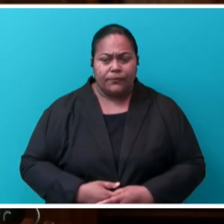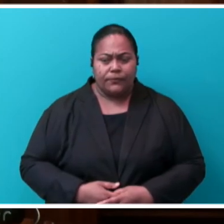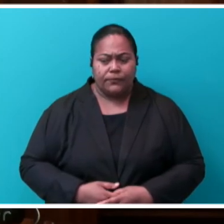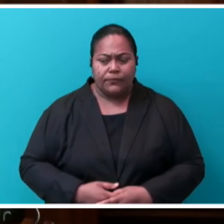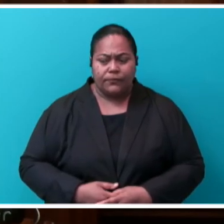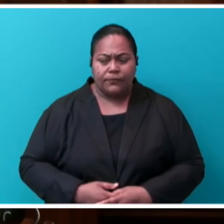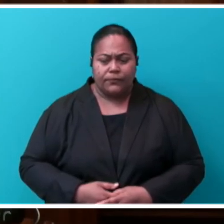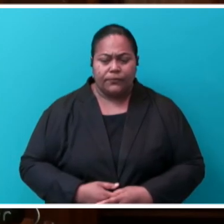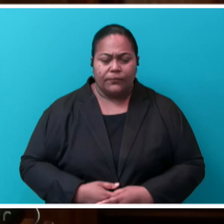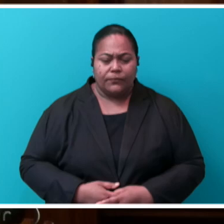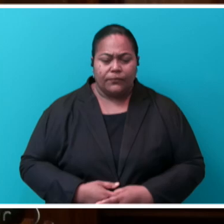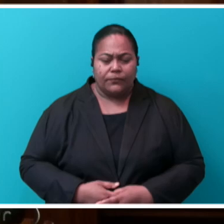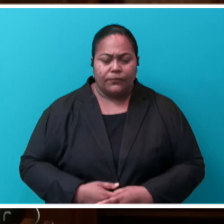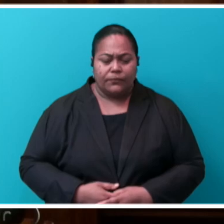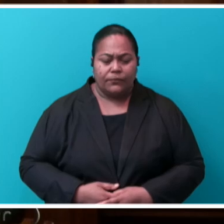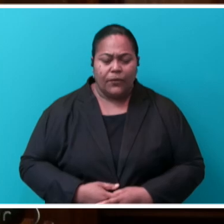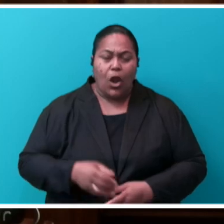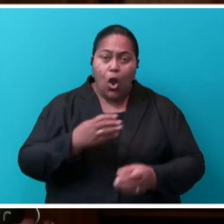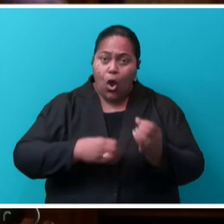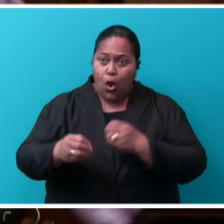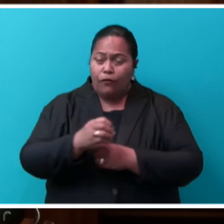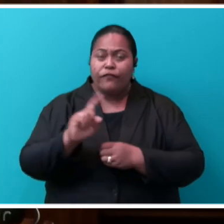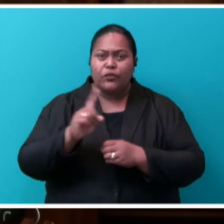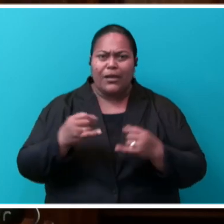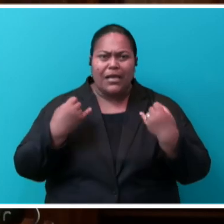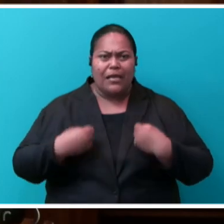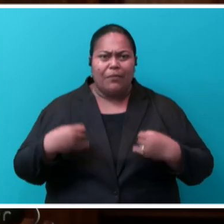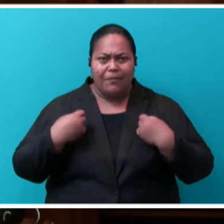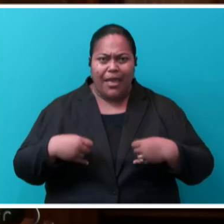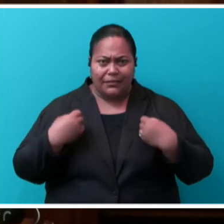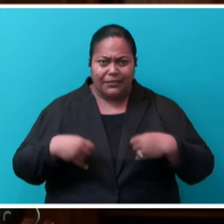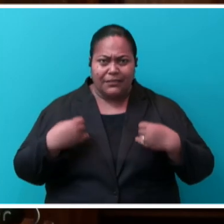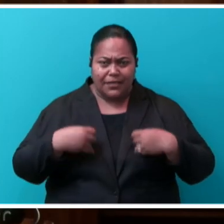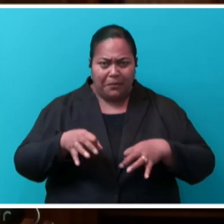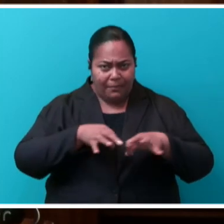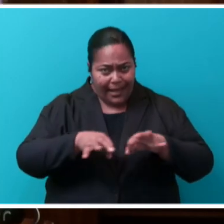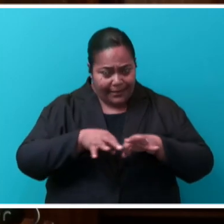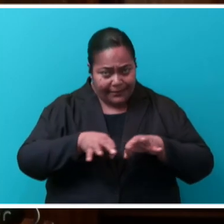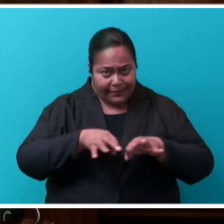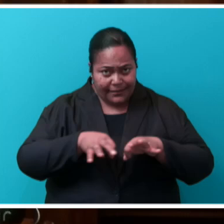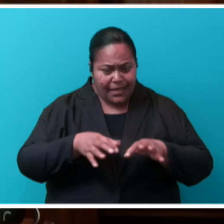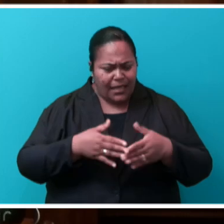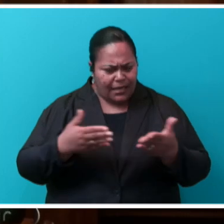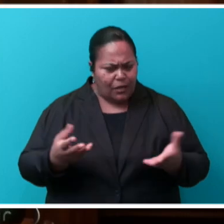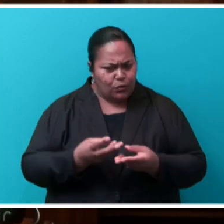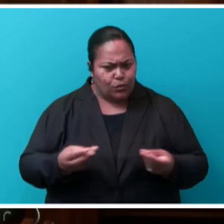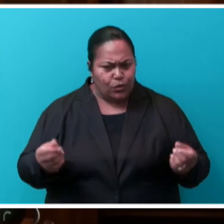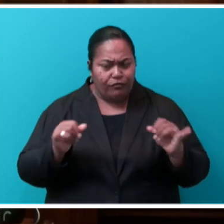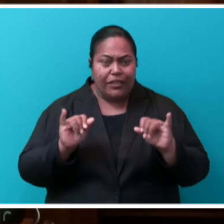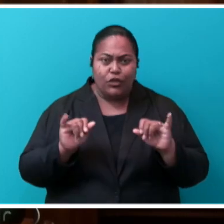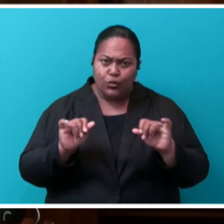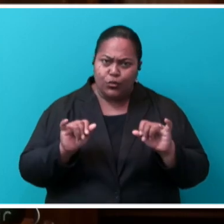The office has implemented a comprehensive strategy to address the issue